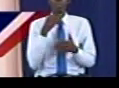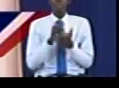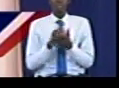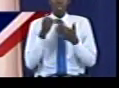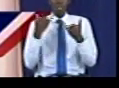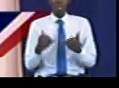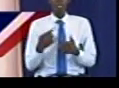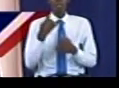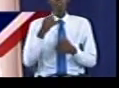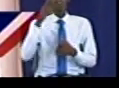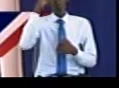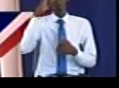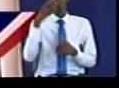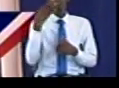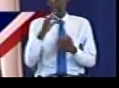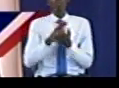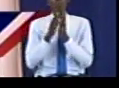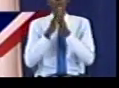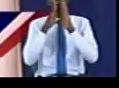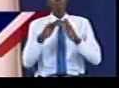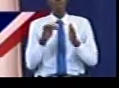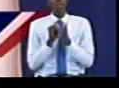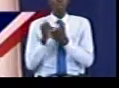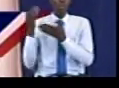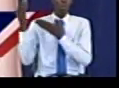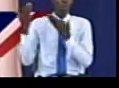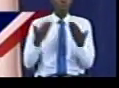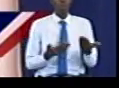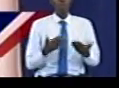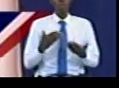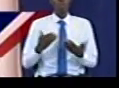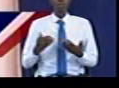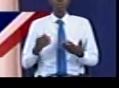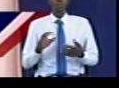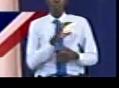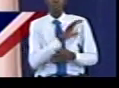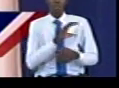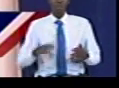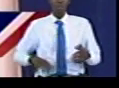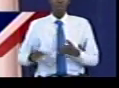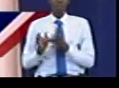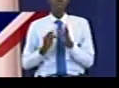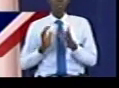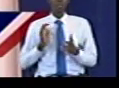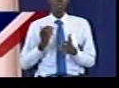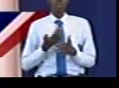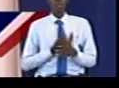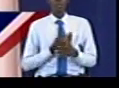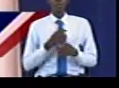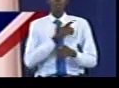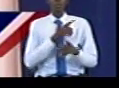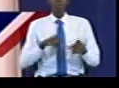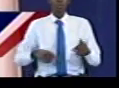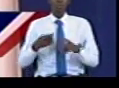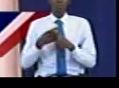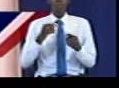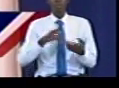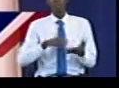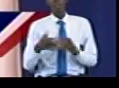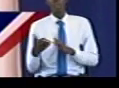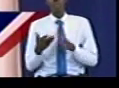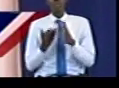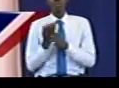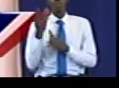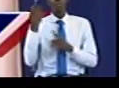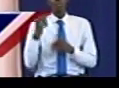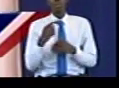our Lord Jesus, that great shepherd of the sheep, through the blood of the everlasting covenant. You see the